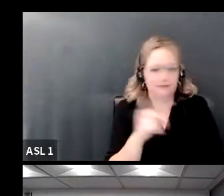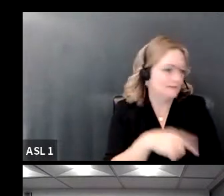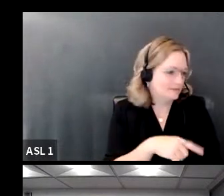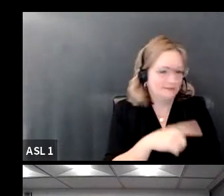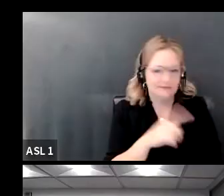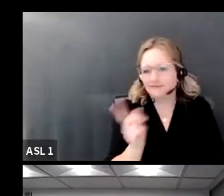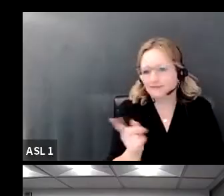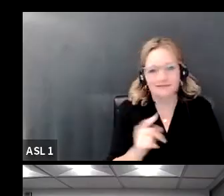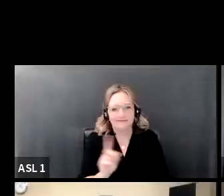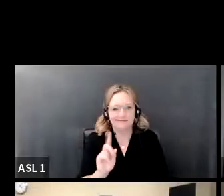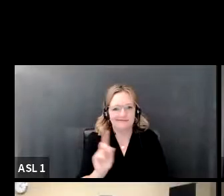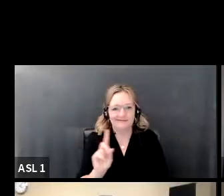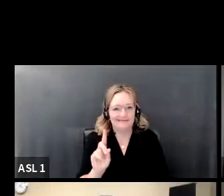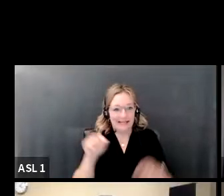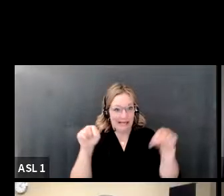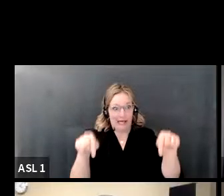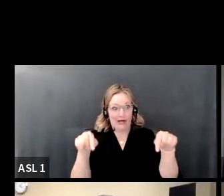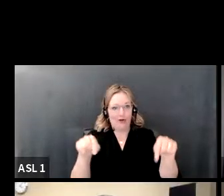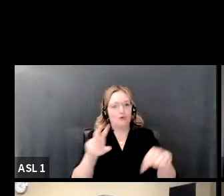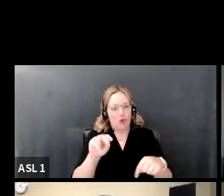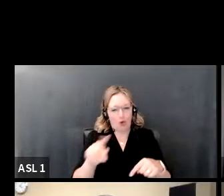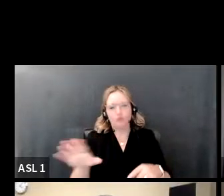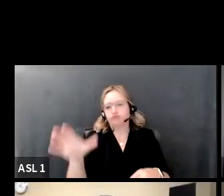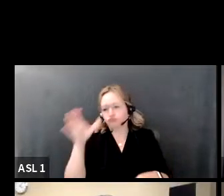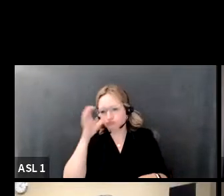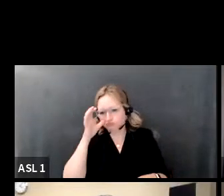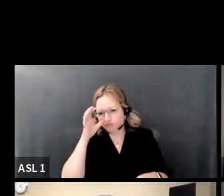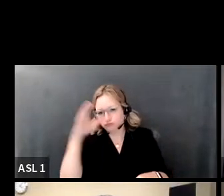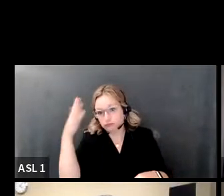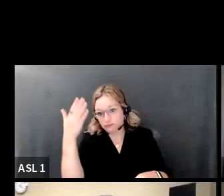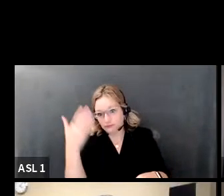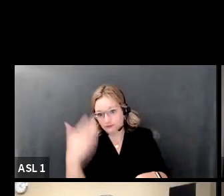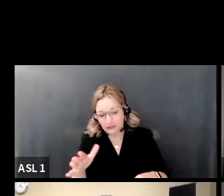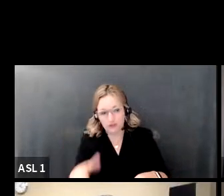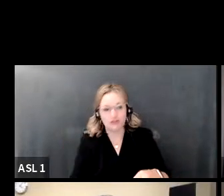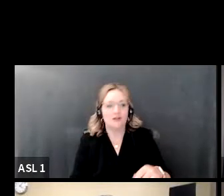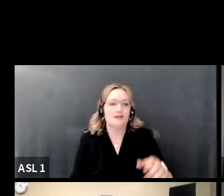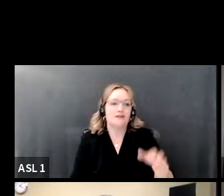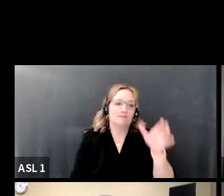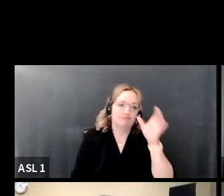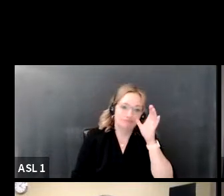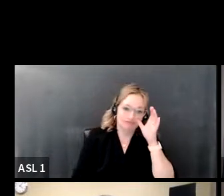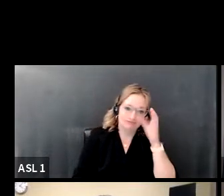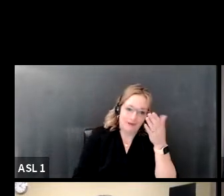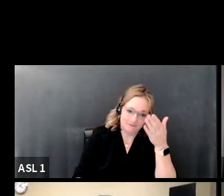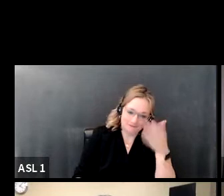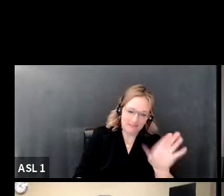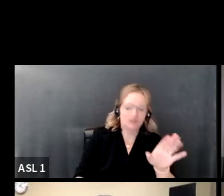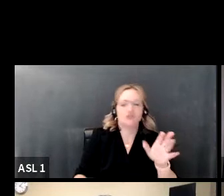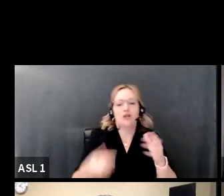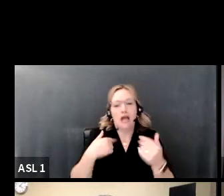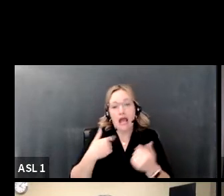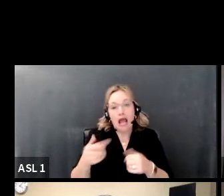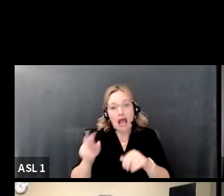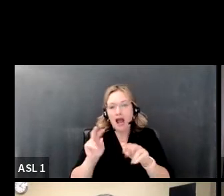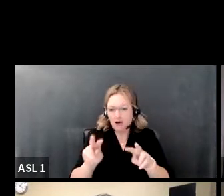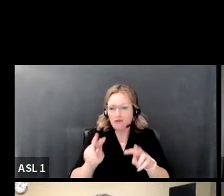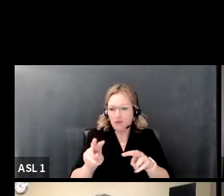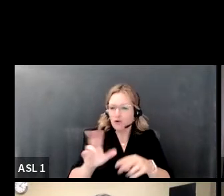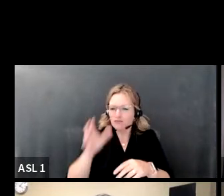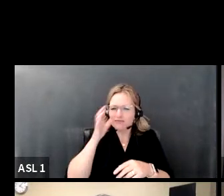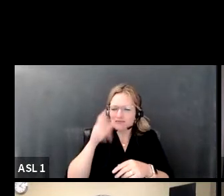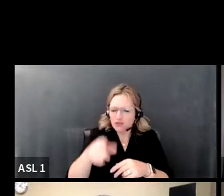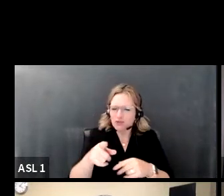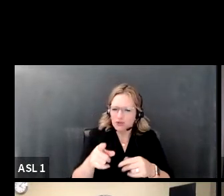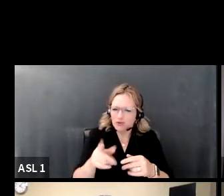not meant to be that we've heard from you uh we'll be hearing from you again and look forward to and i think you're going to be providing the